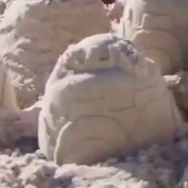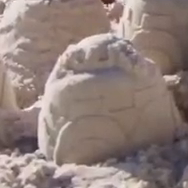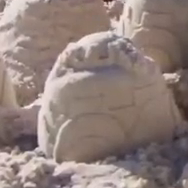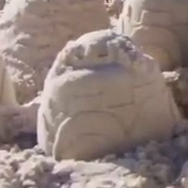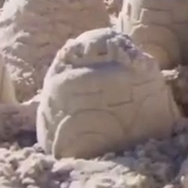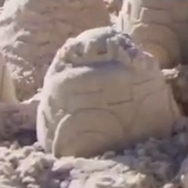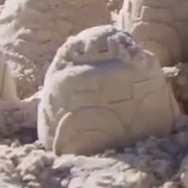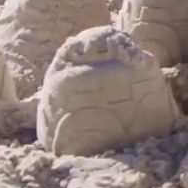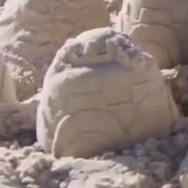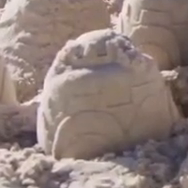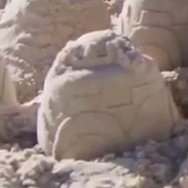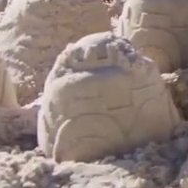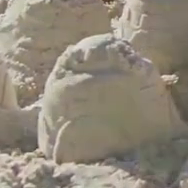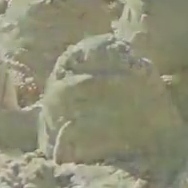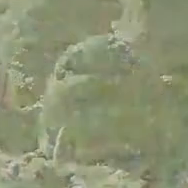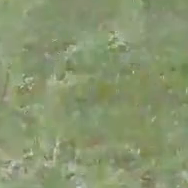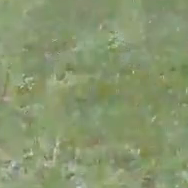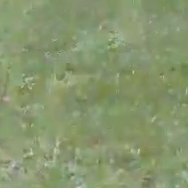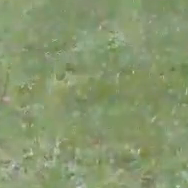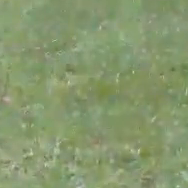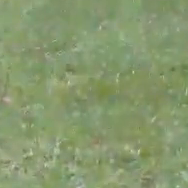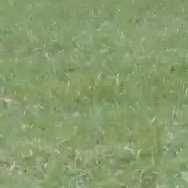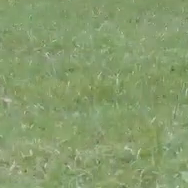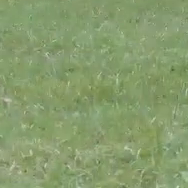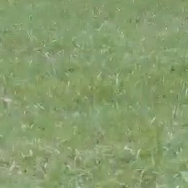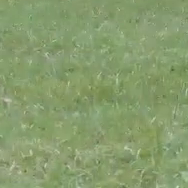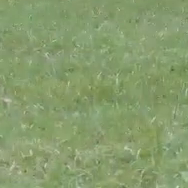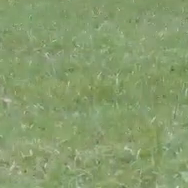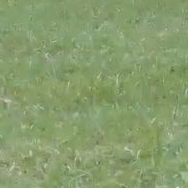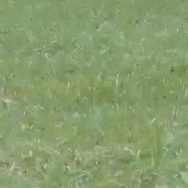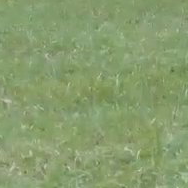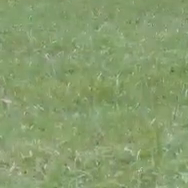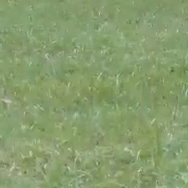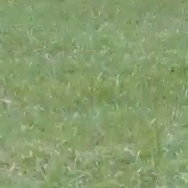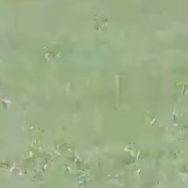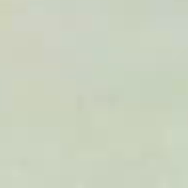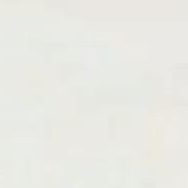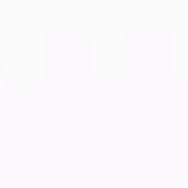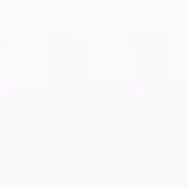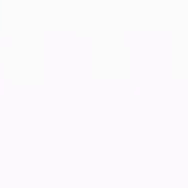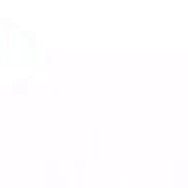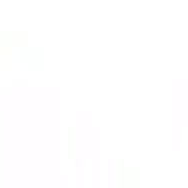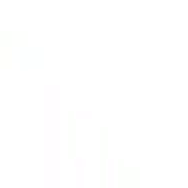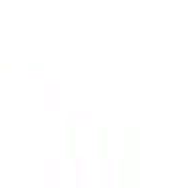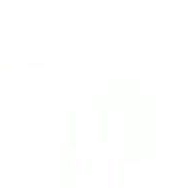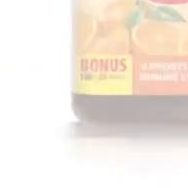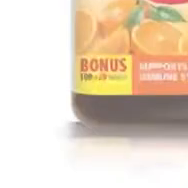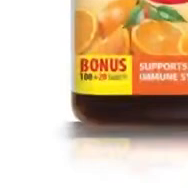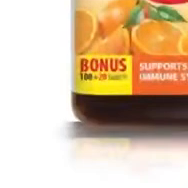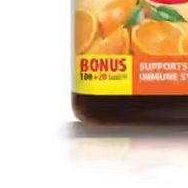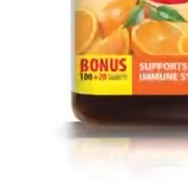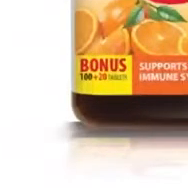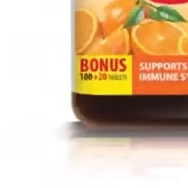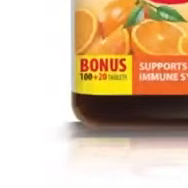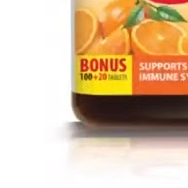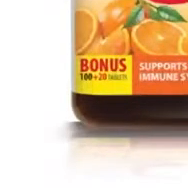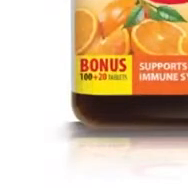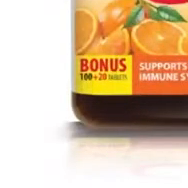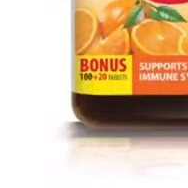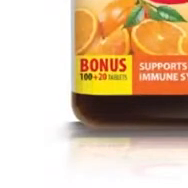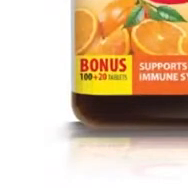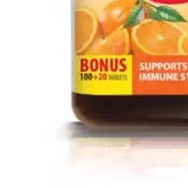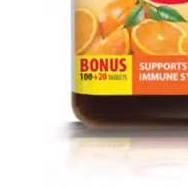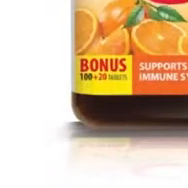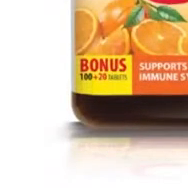and your family. At Jameson, your wellness will always be our goal. Jameson. Here for your